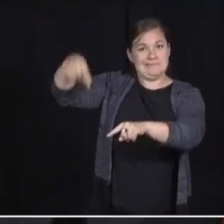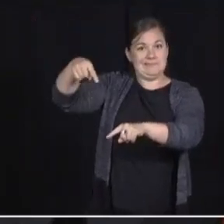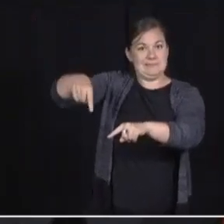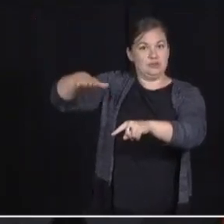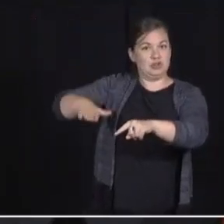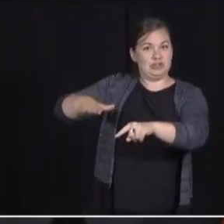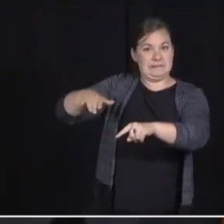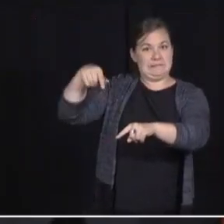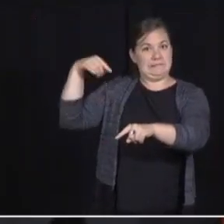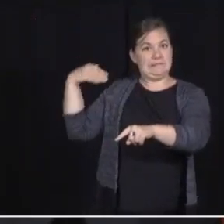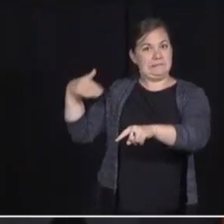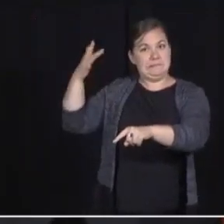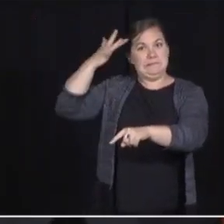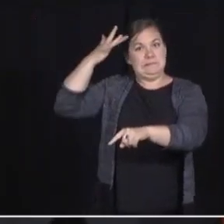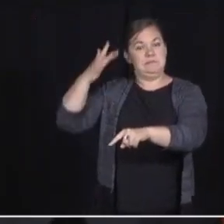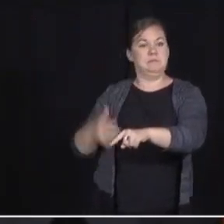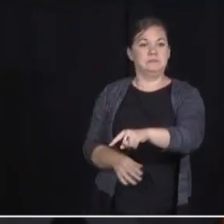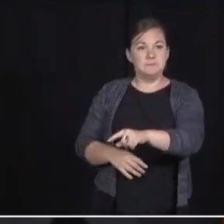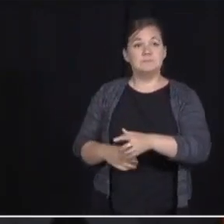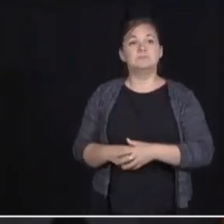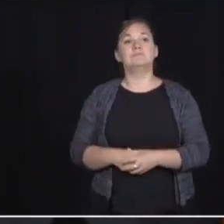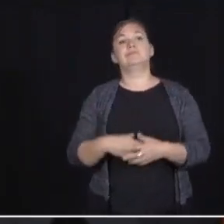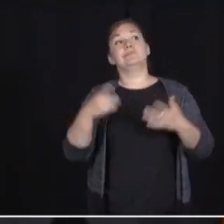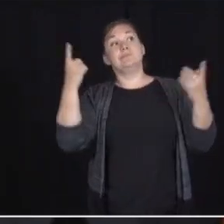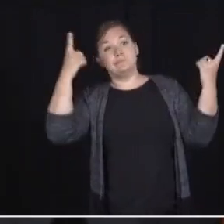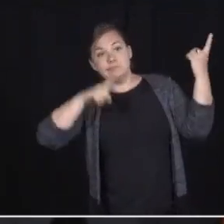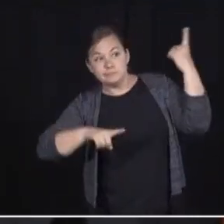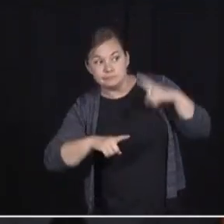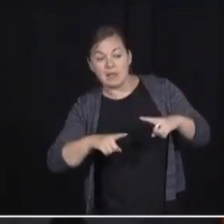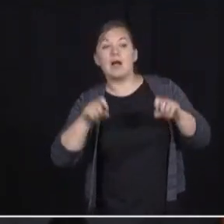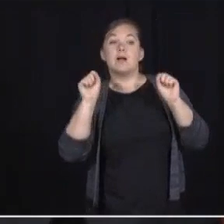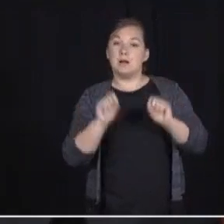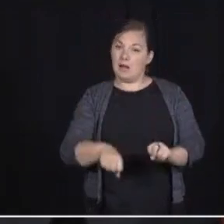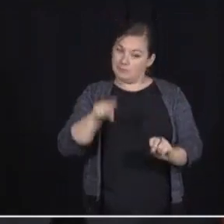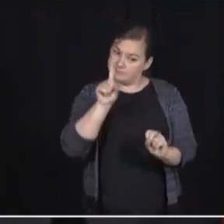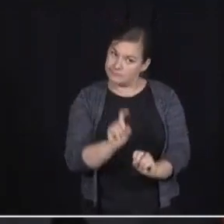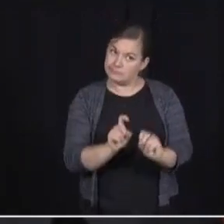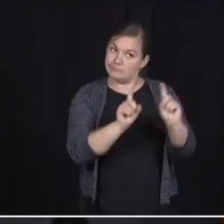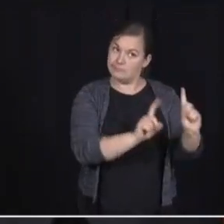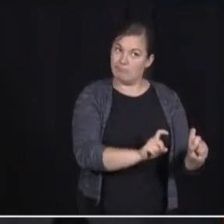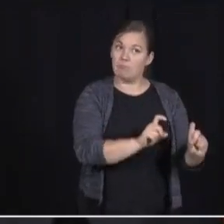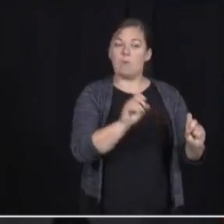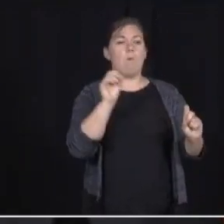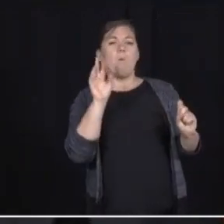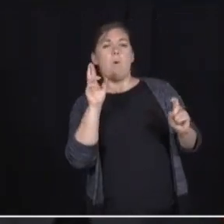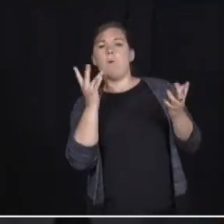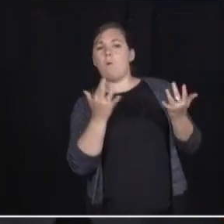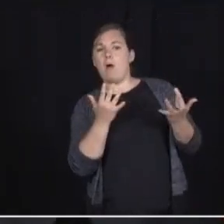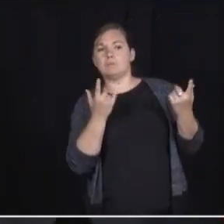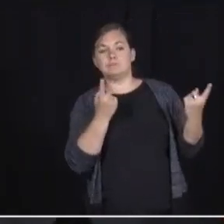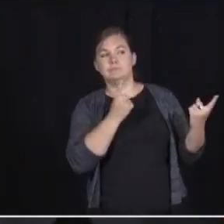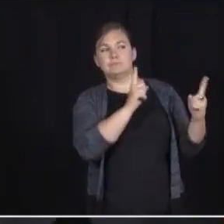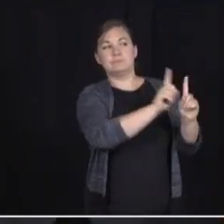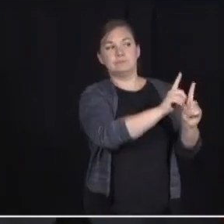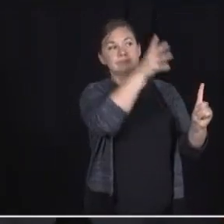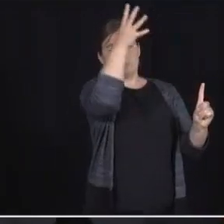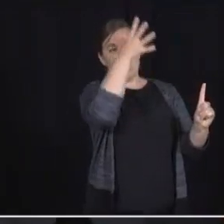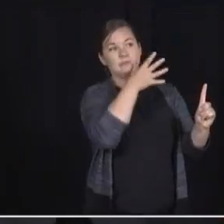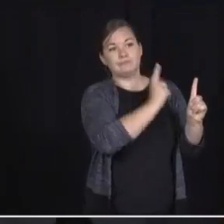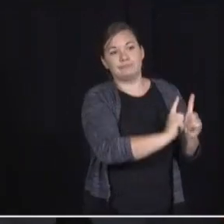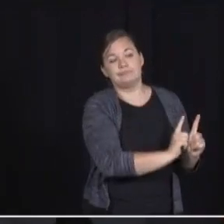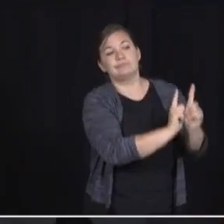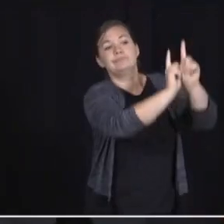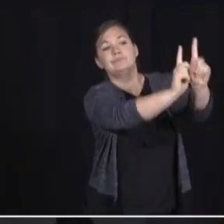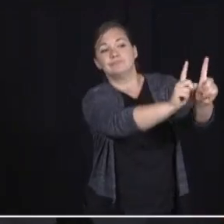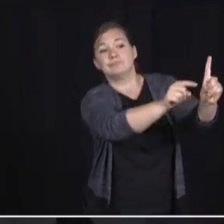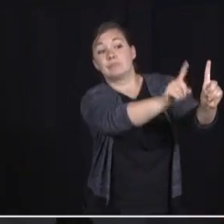Possibly test them if there's consent and if there's ability, or send them for testing with the parent. If we have one case in